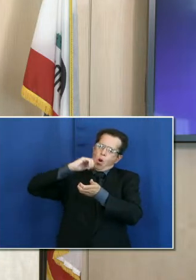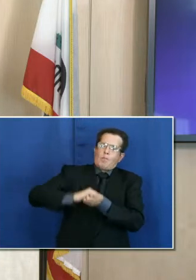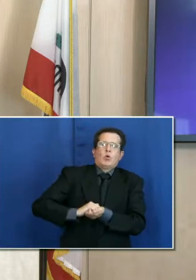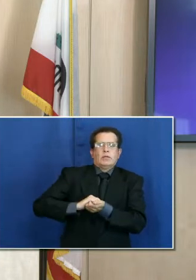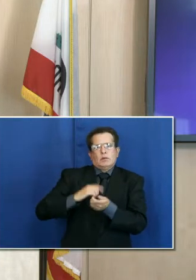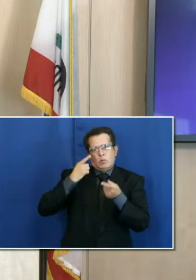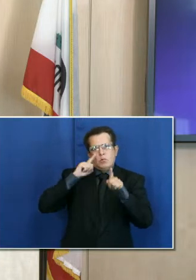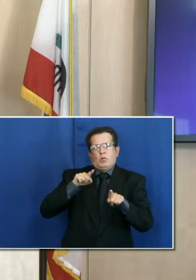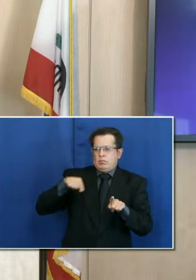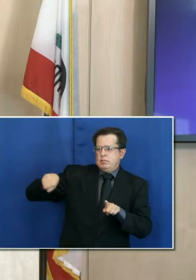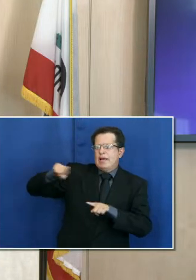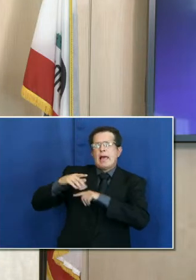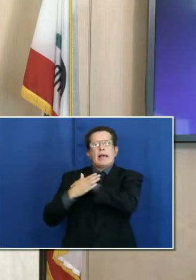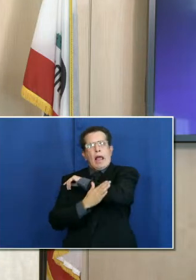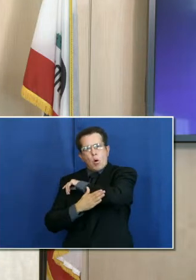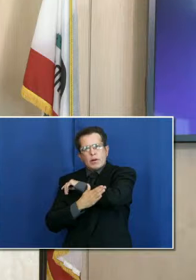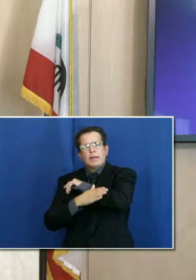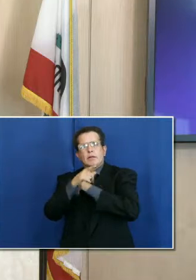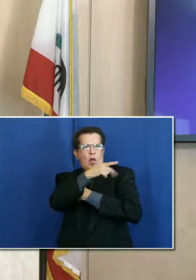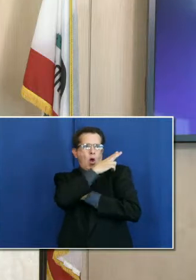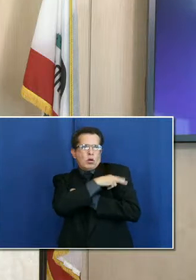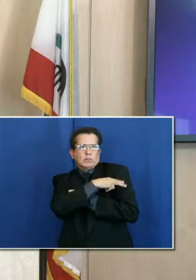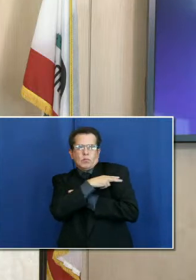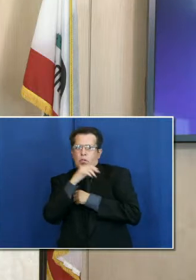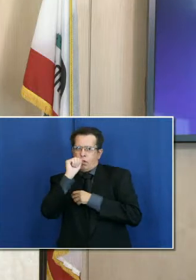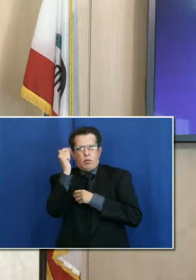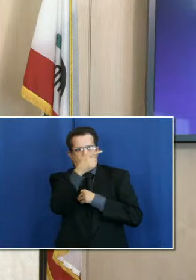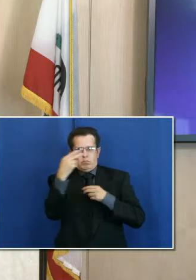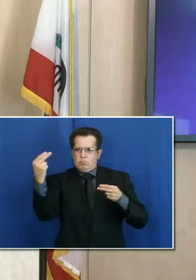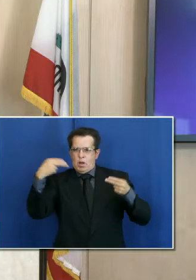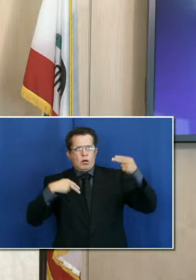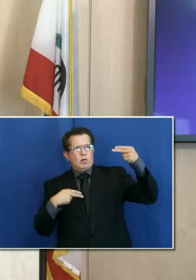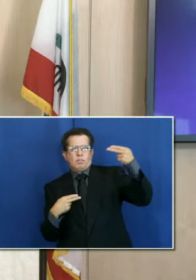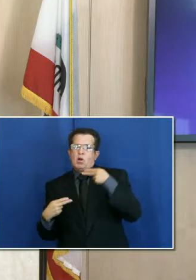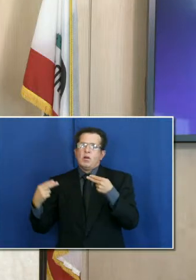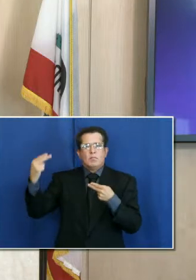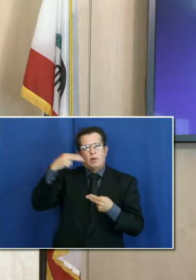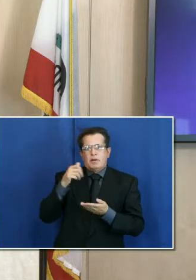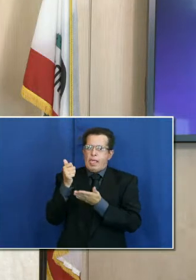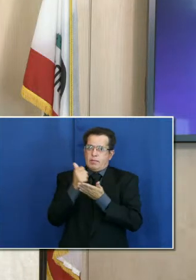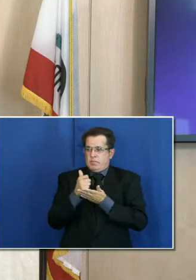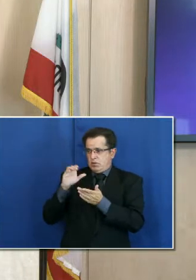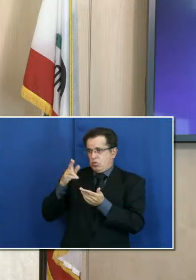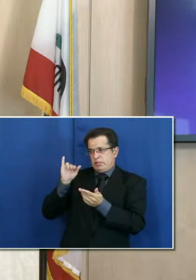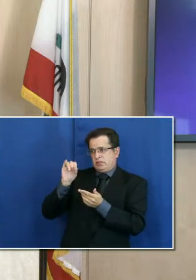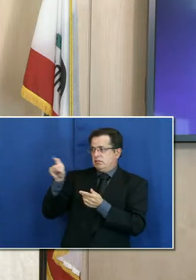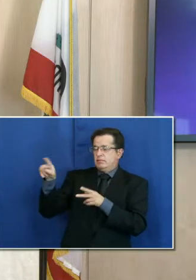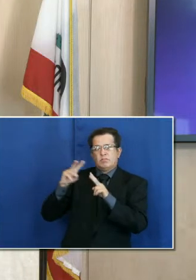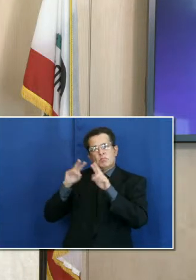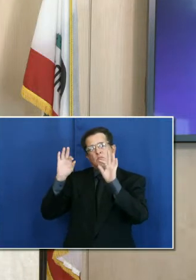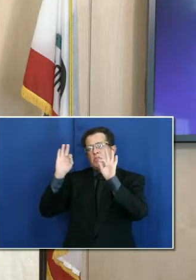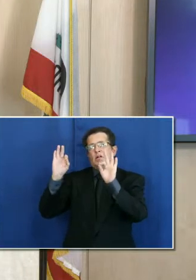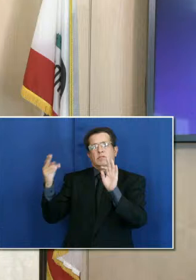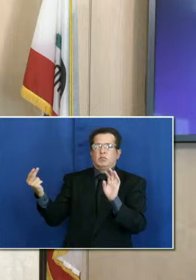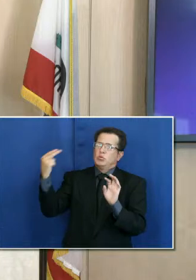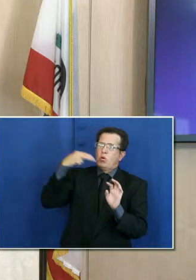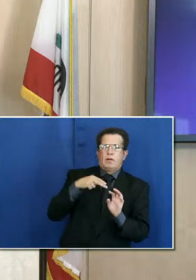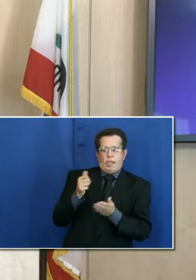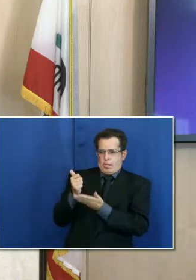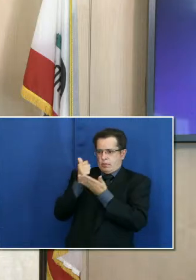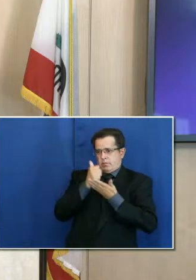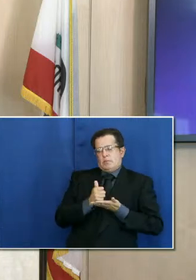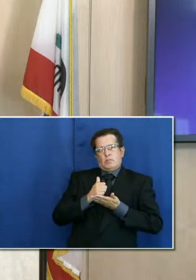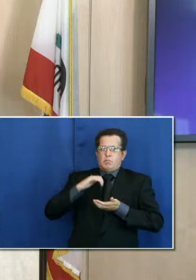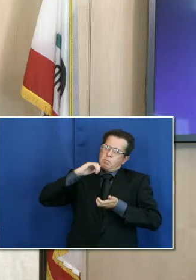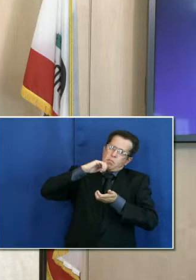health officials and our public health hospitals in the San Diego region. And certainly Chris has been right there with all the other hospitals and working hand